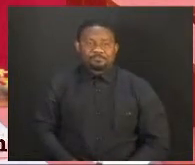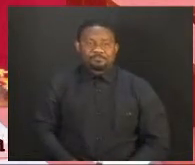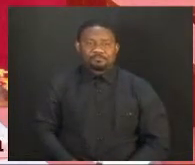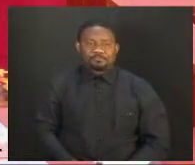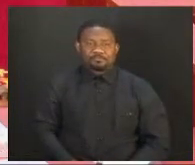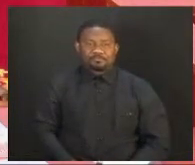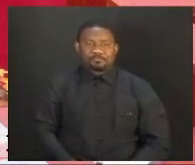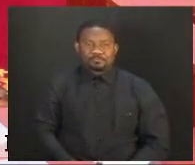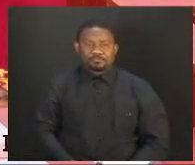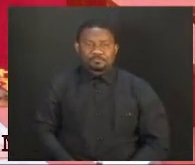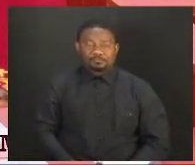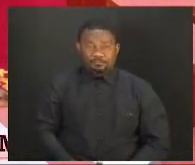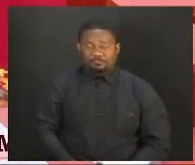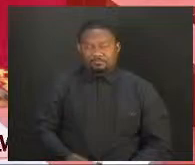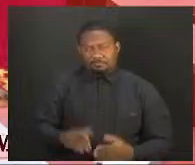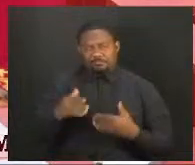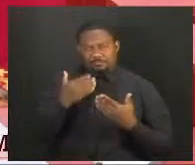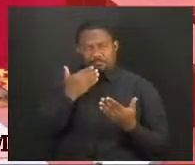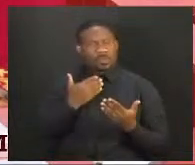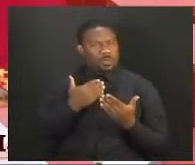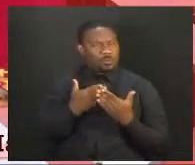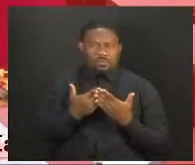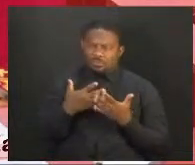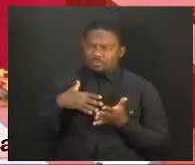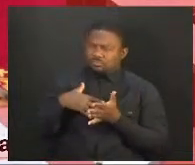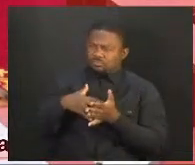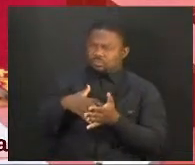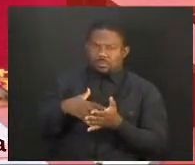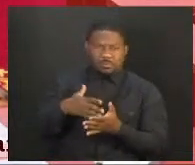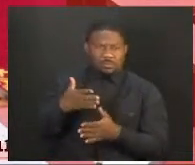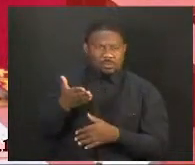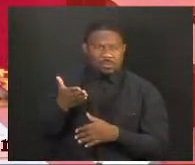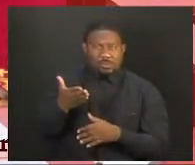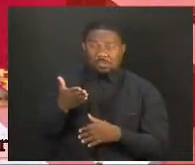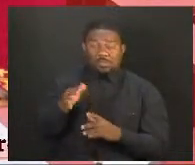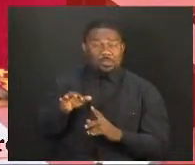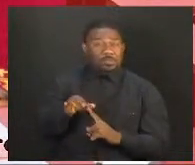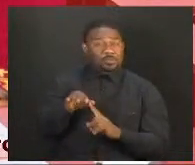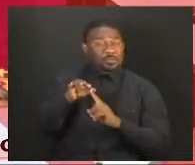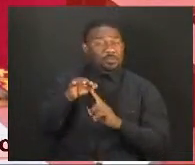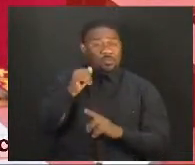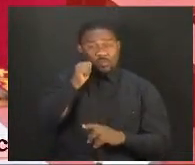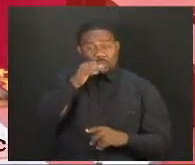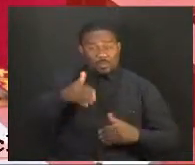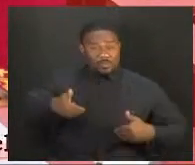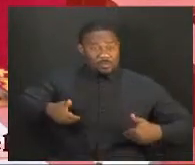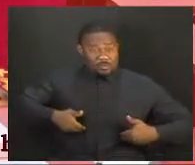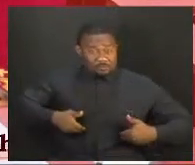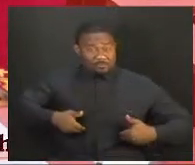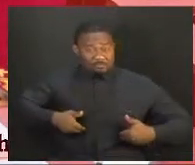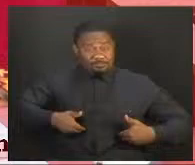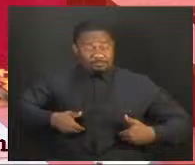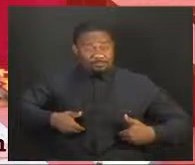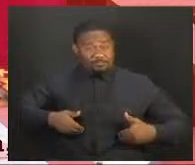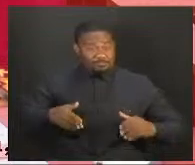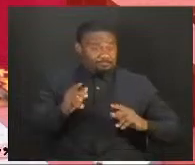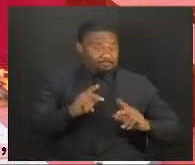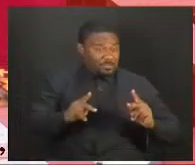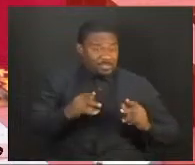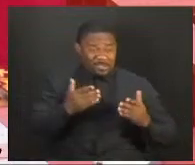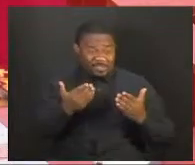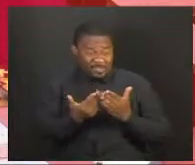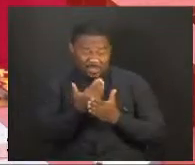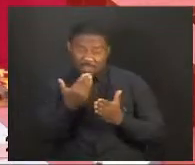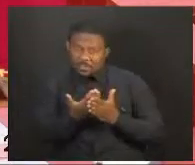Offering a trusted hand to the vulnerable, particularly women and youth, and creating a new Ghana for